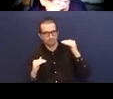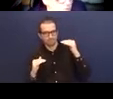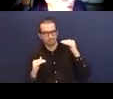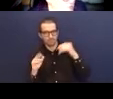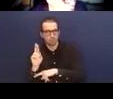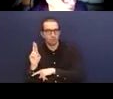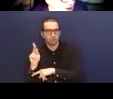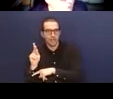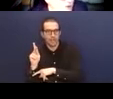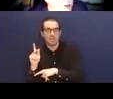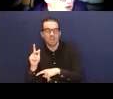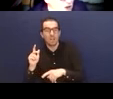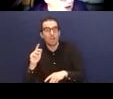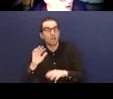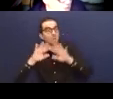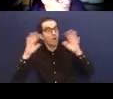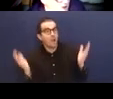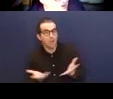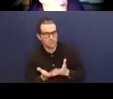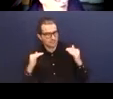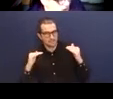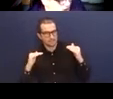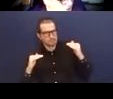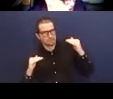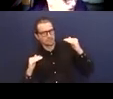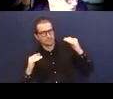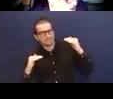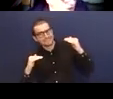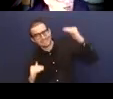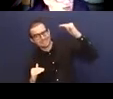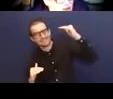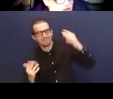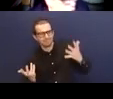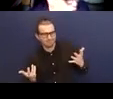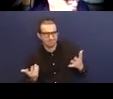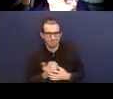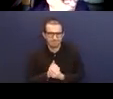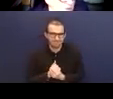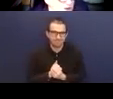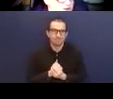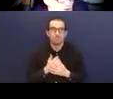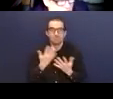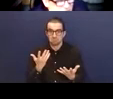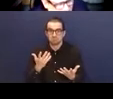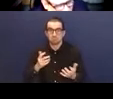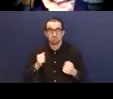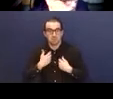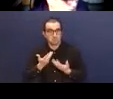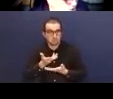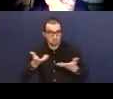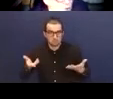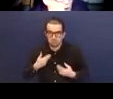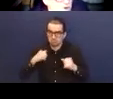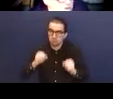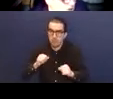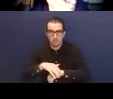disaggregated variable is always available, that each year it's published, and you can actually give awards to companies who have actually increased